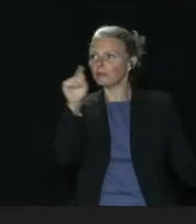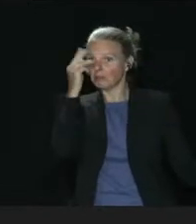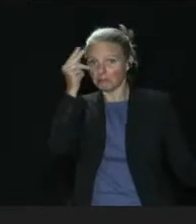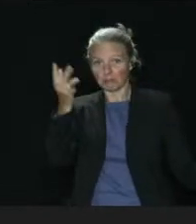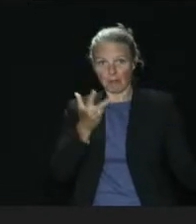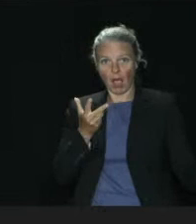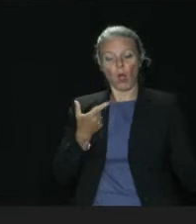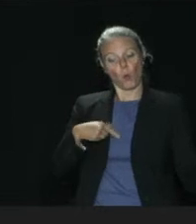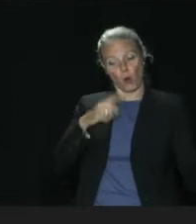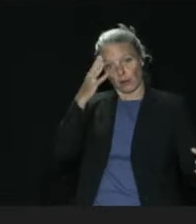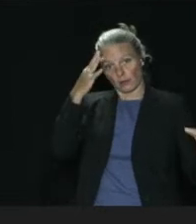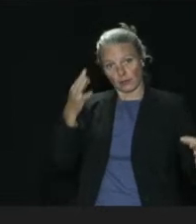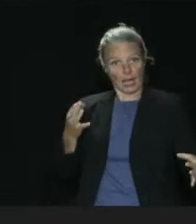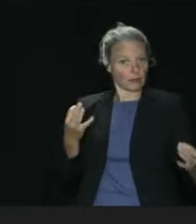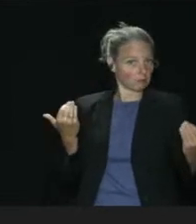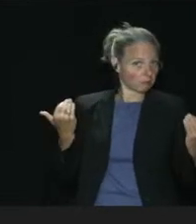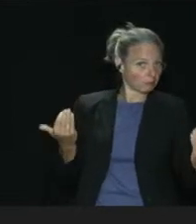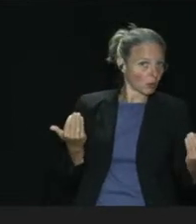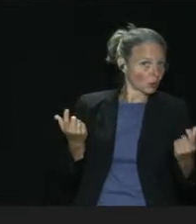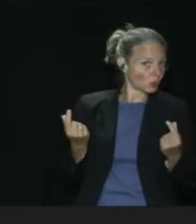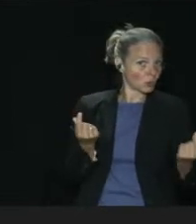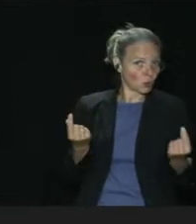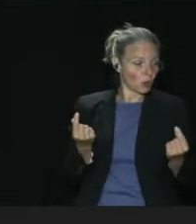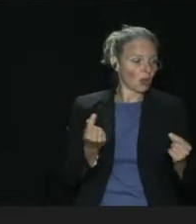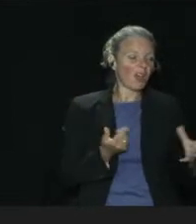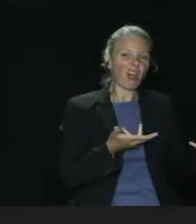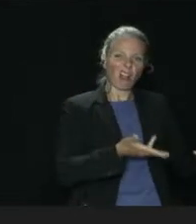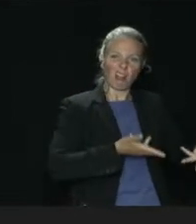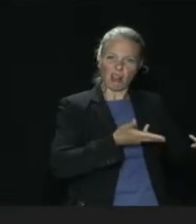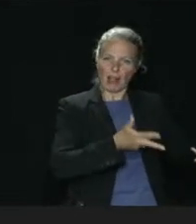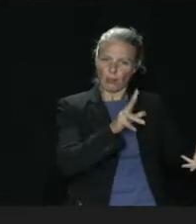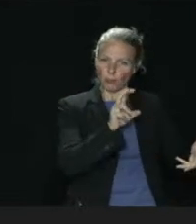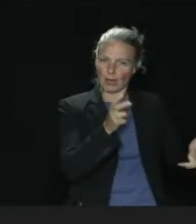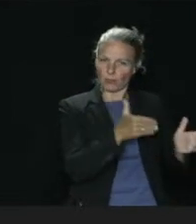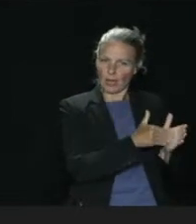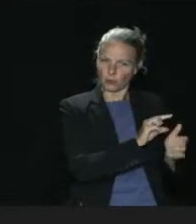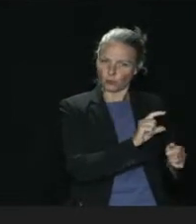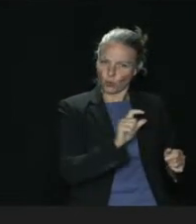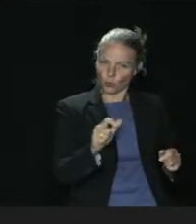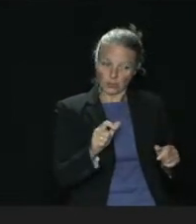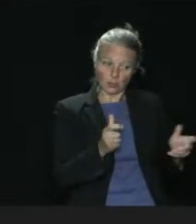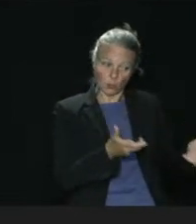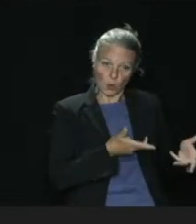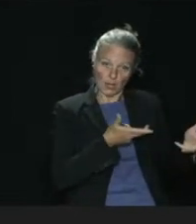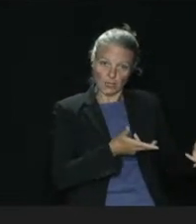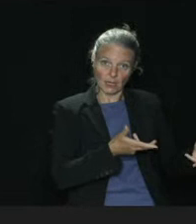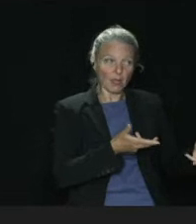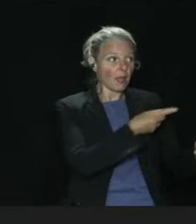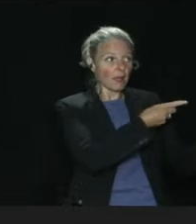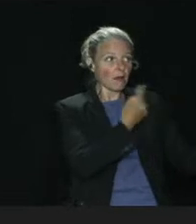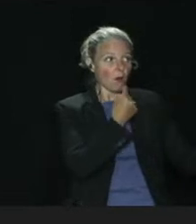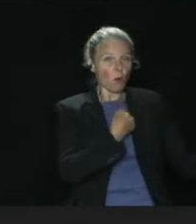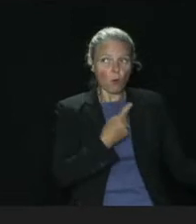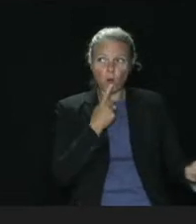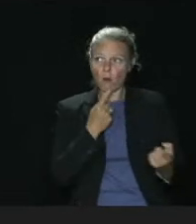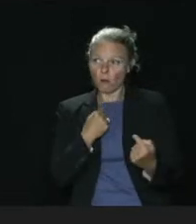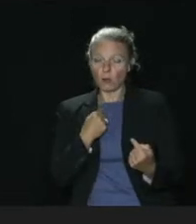a determination is made with respect to that which is sitting in Canada, we'll make a determination whether or